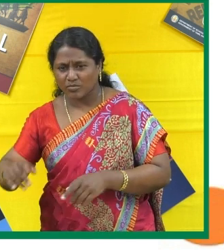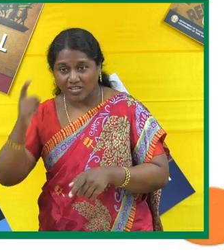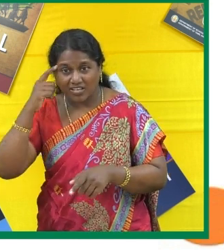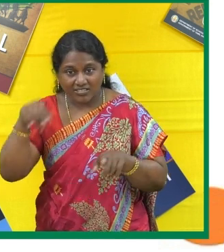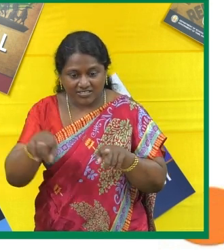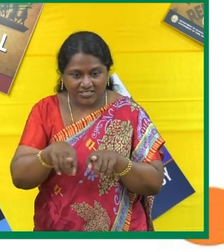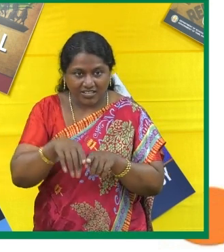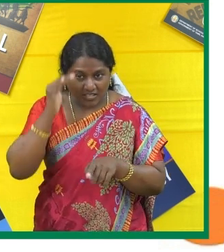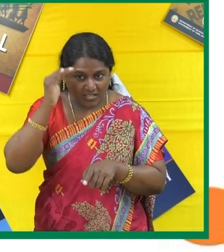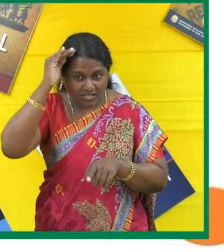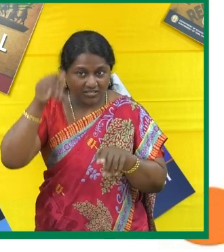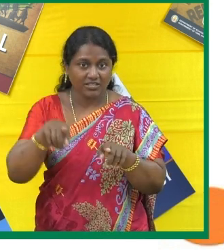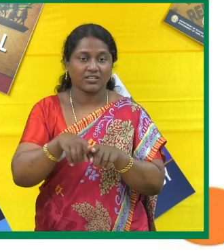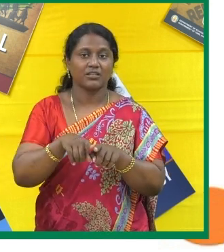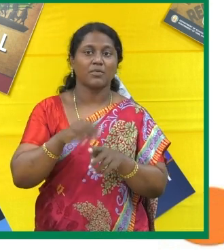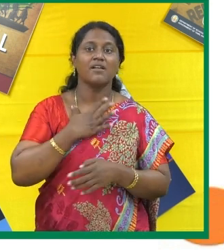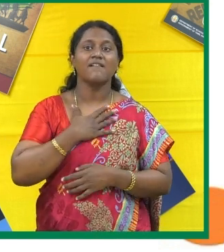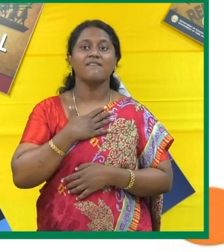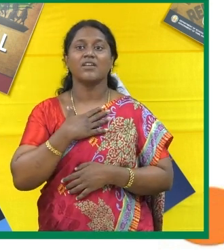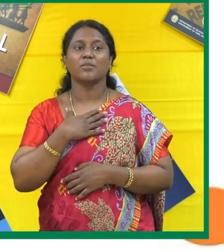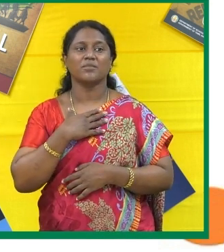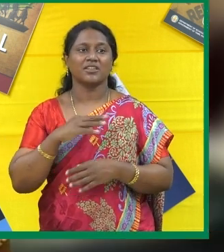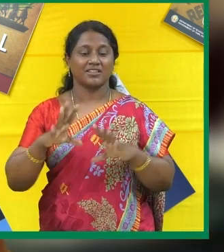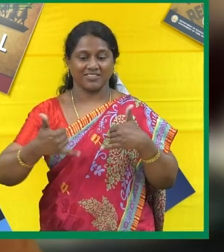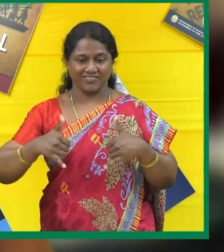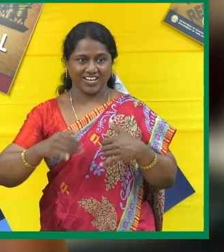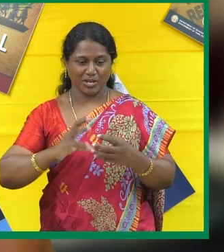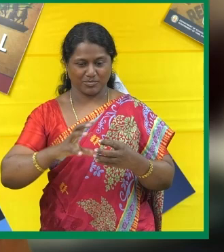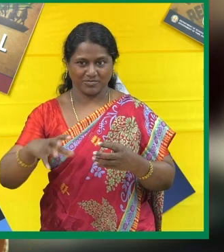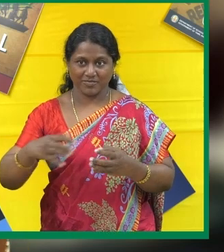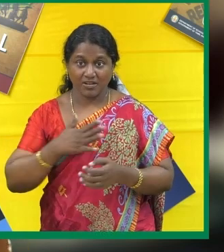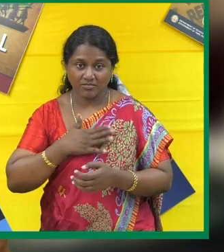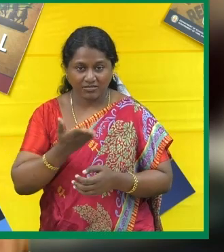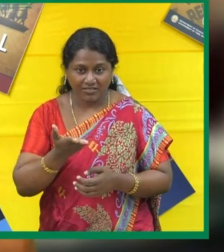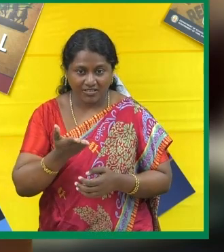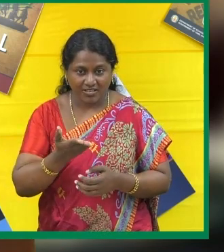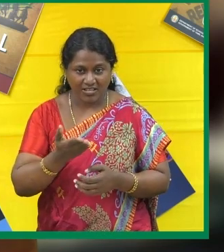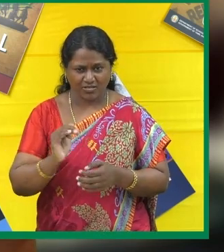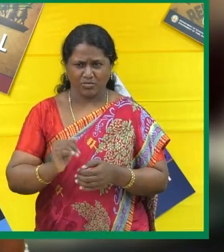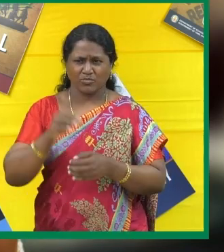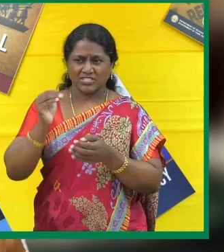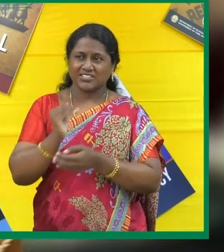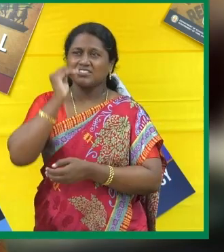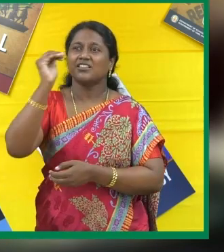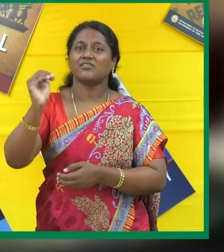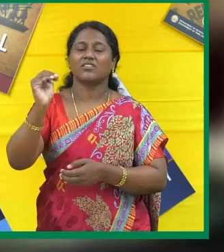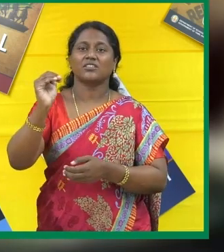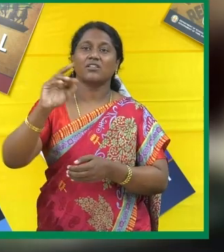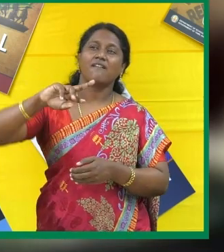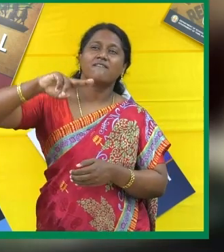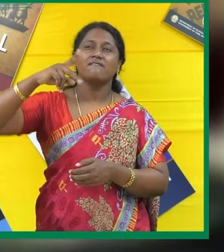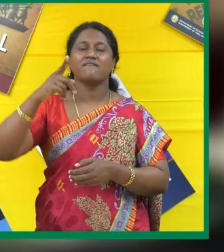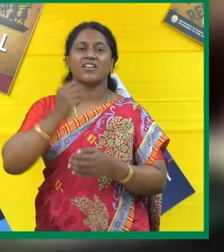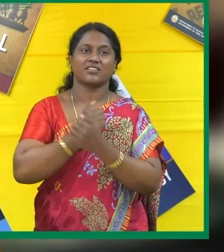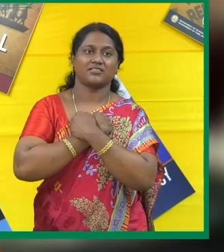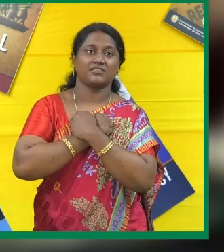your life. When you are youth, you are also searching for something special. When you are becoming old also, you have the search. You are going on searching for